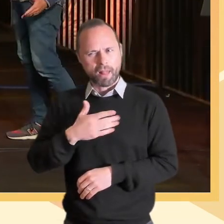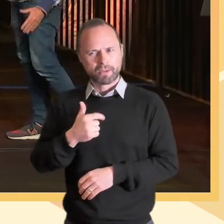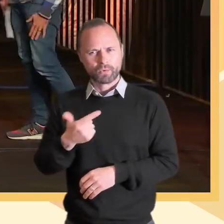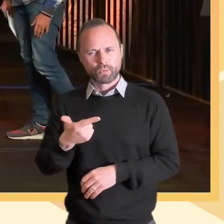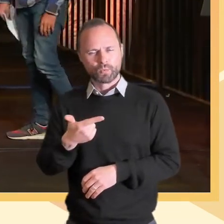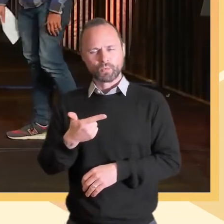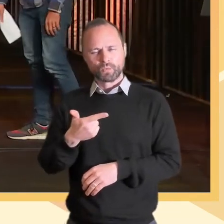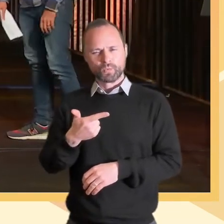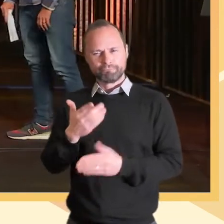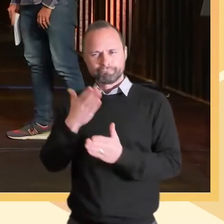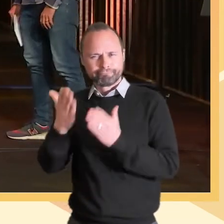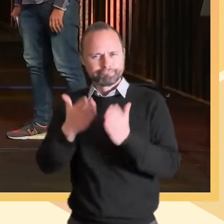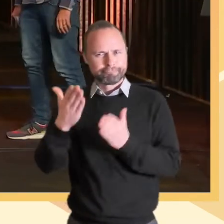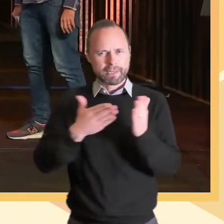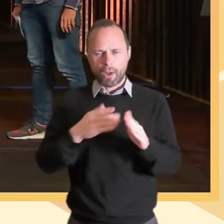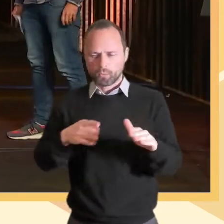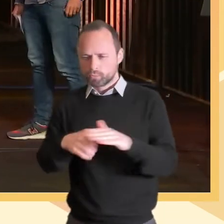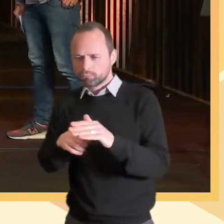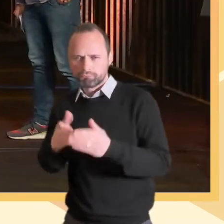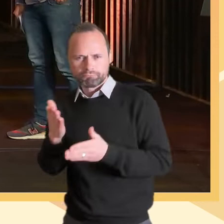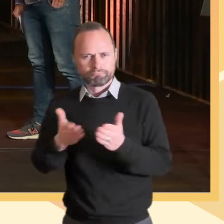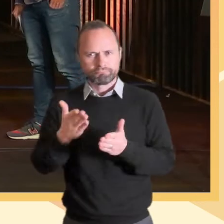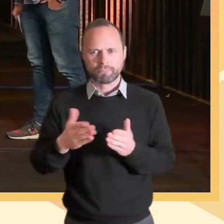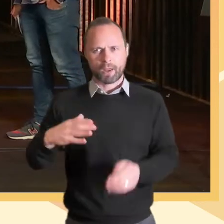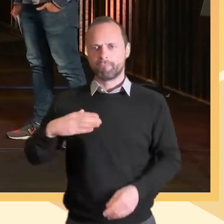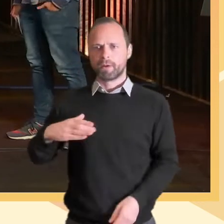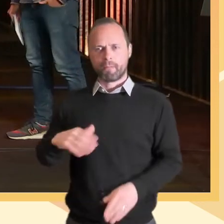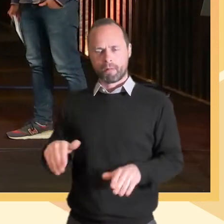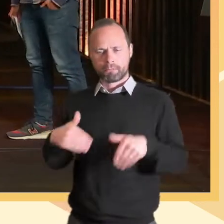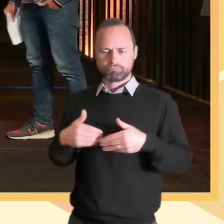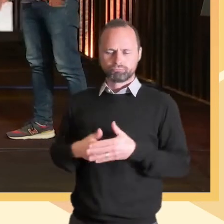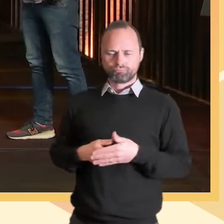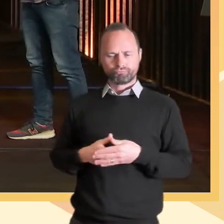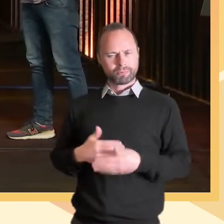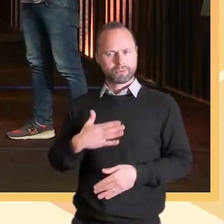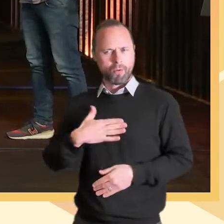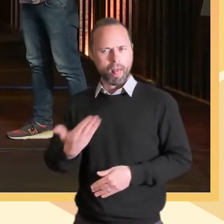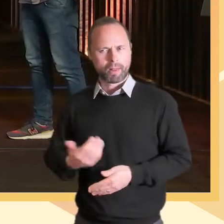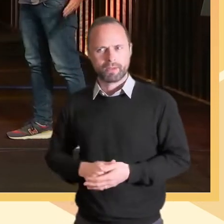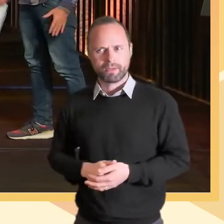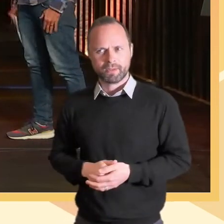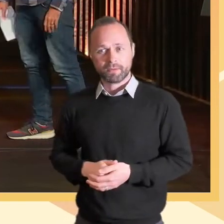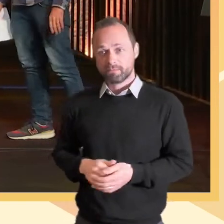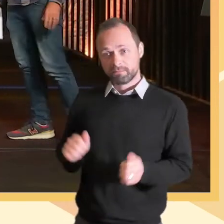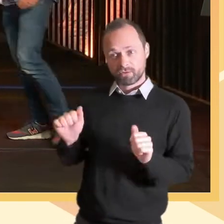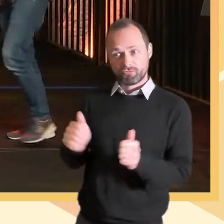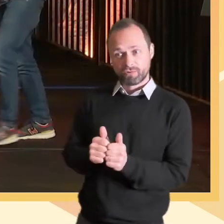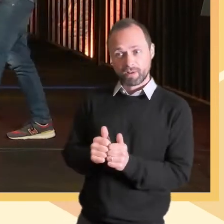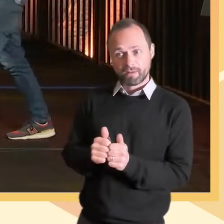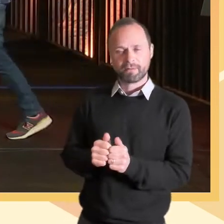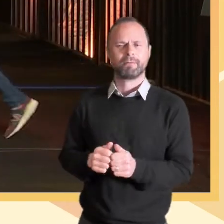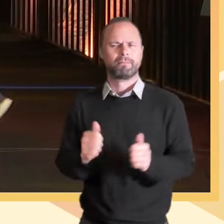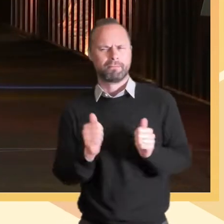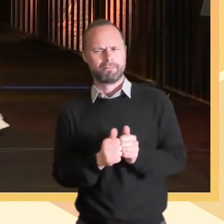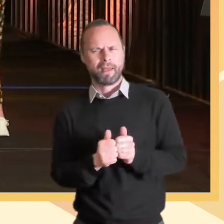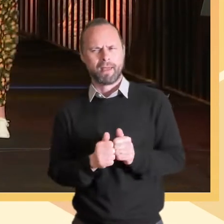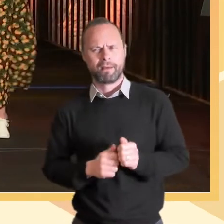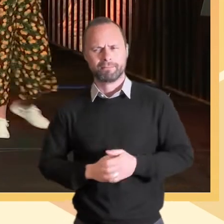embracing adventure, getting out the comfort zone kind of a guy. Yeah? Yeah. Yeah. Tell us a little bit